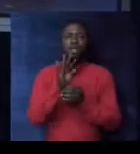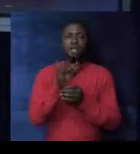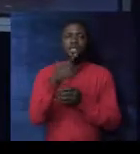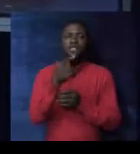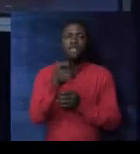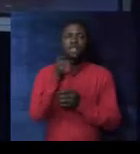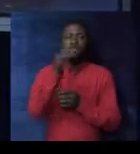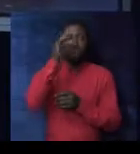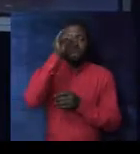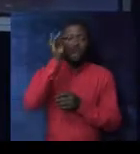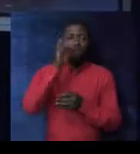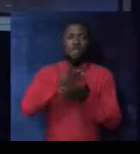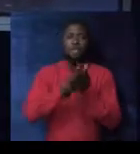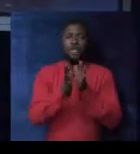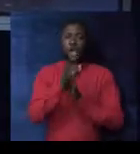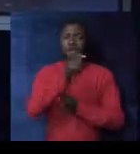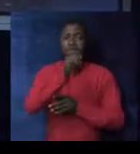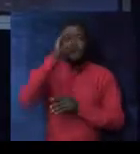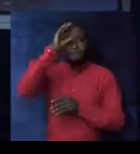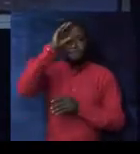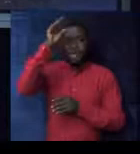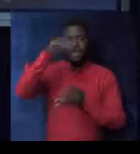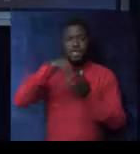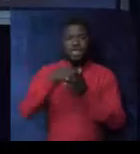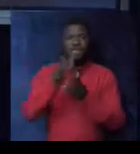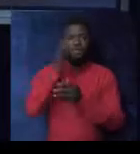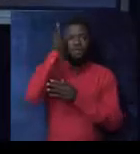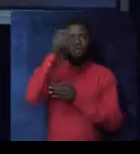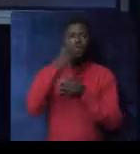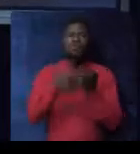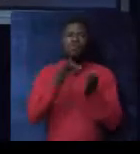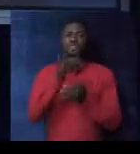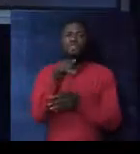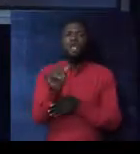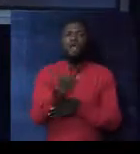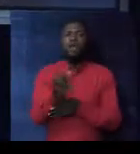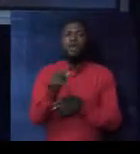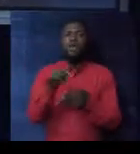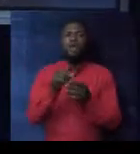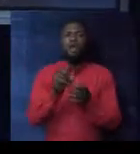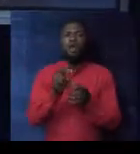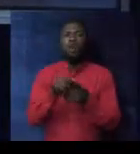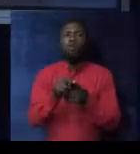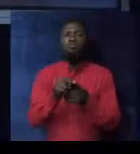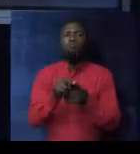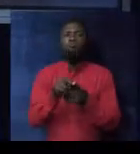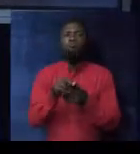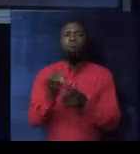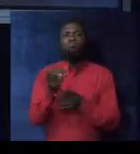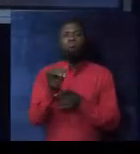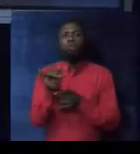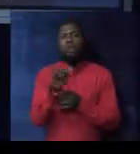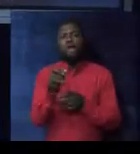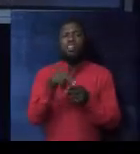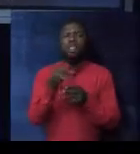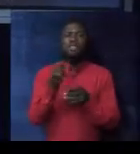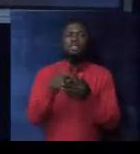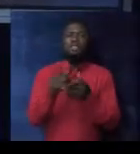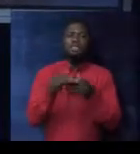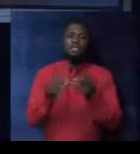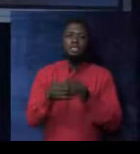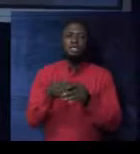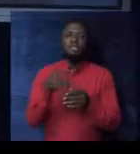Number 4, the little boy will become a man in future. What is the common noun, or what are the common nouns in the